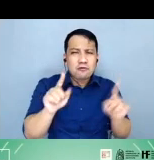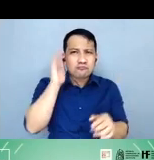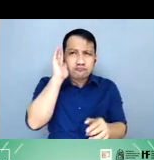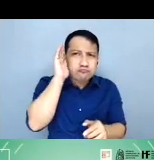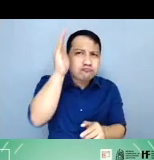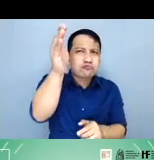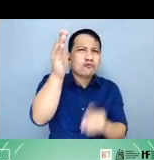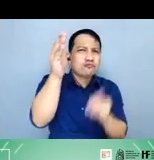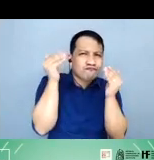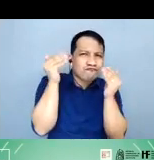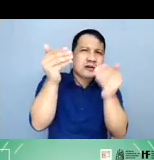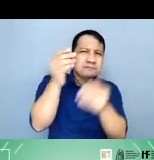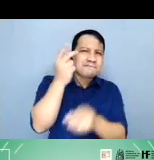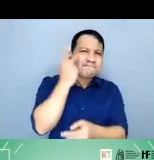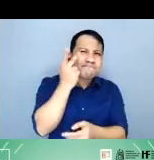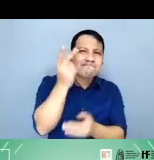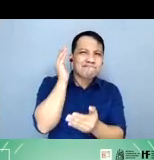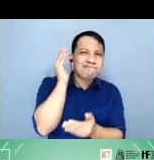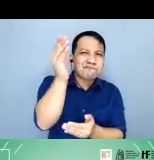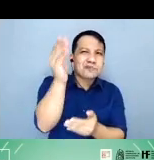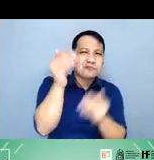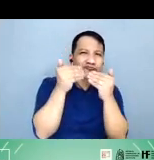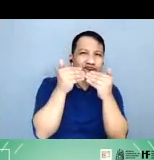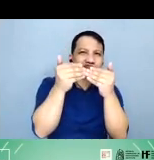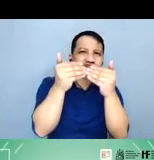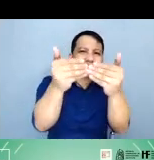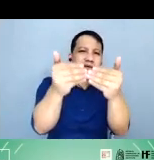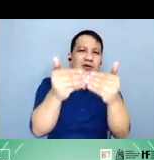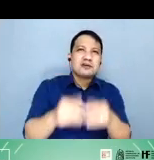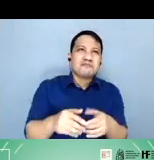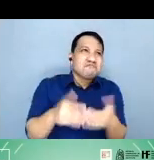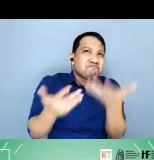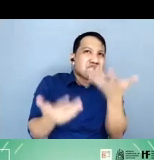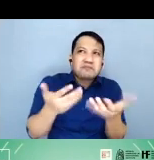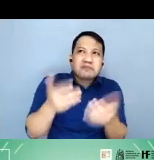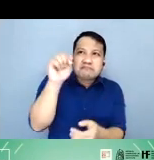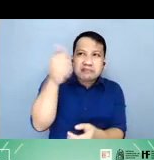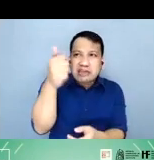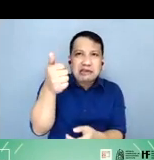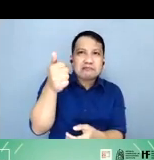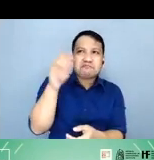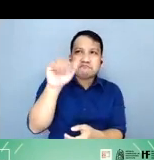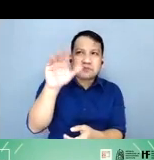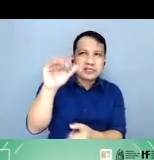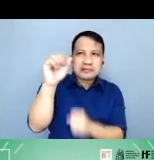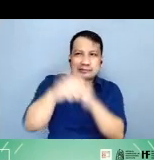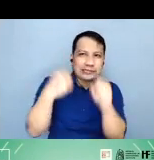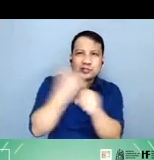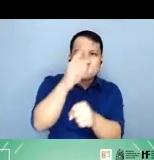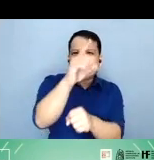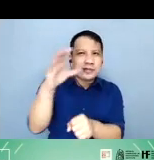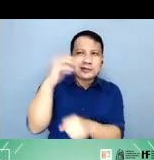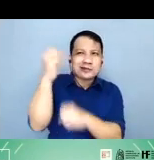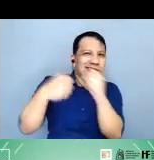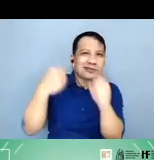forward into the future and making sure that from 10 years, 50 years, 100 years, 500 years from